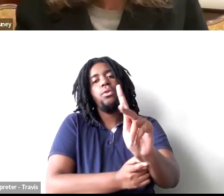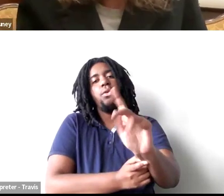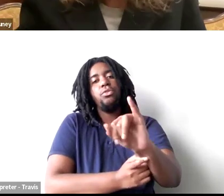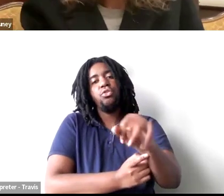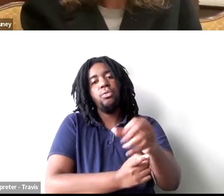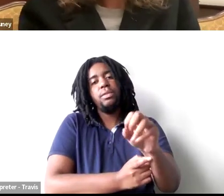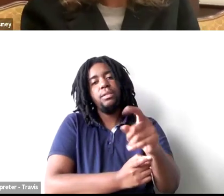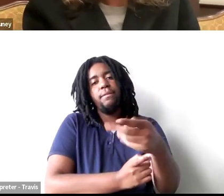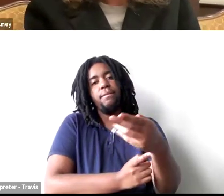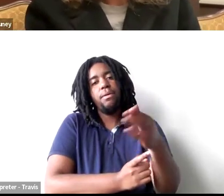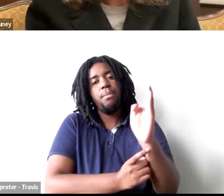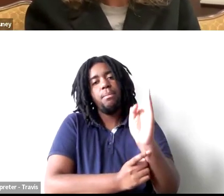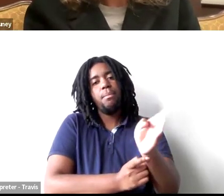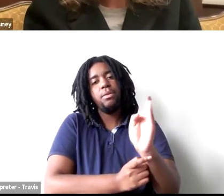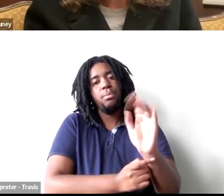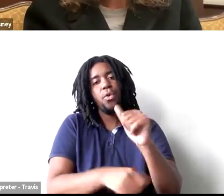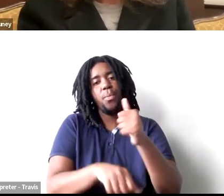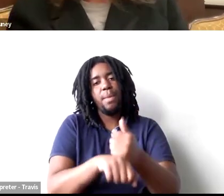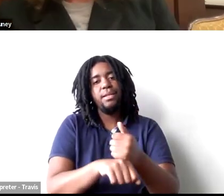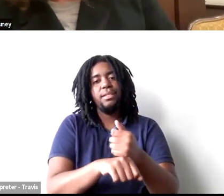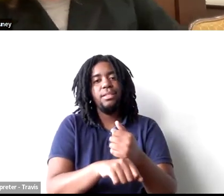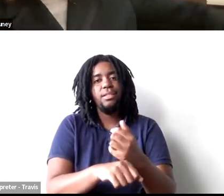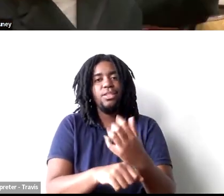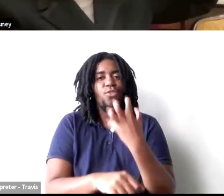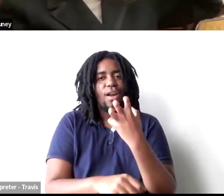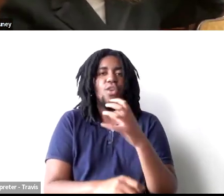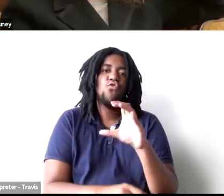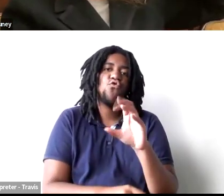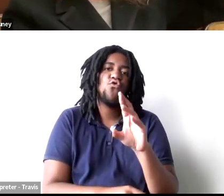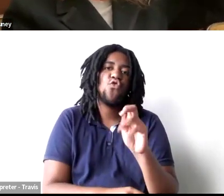that's not a slur. He is a very nice and kind